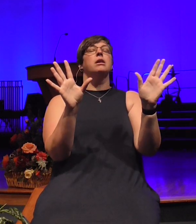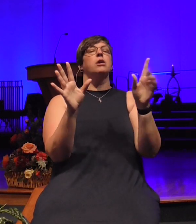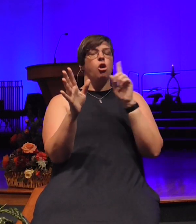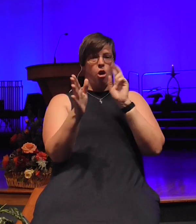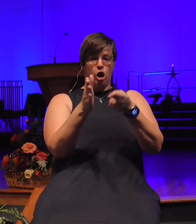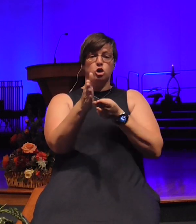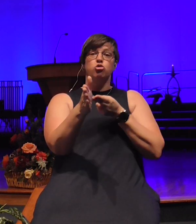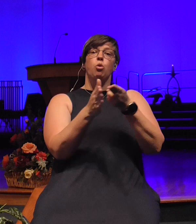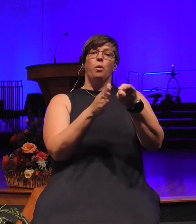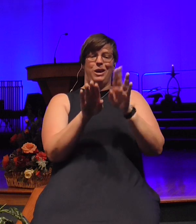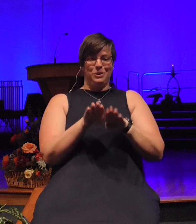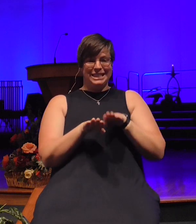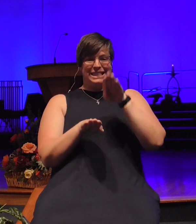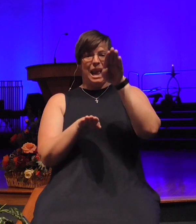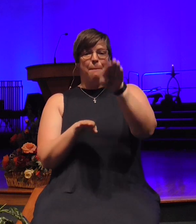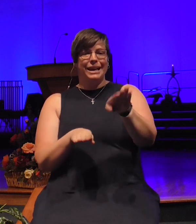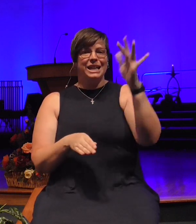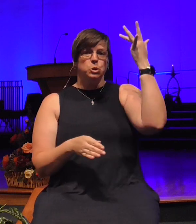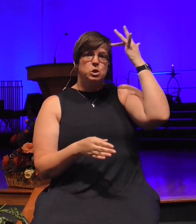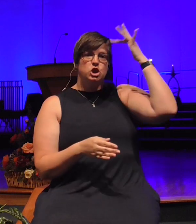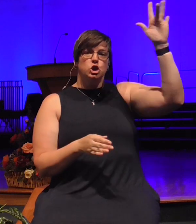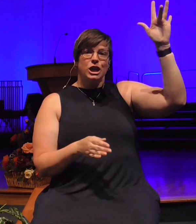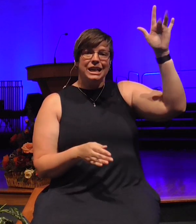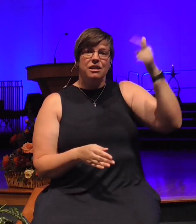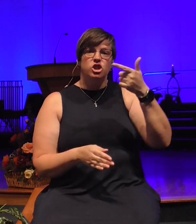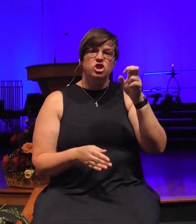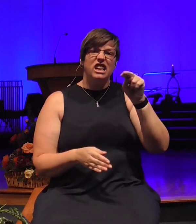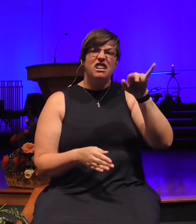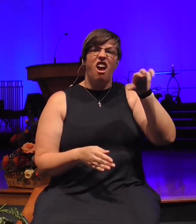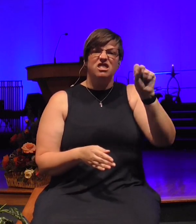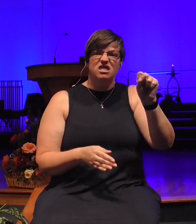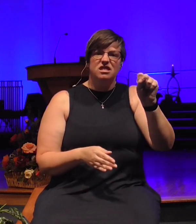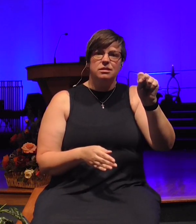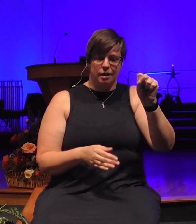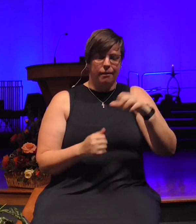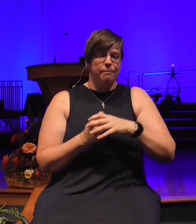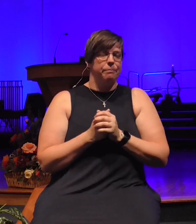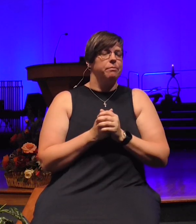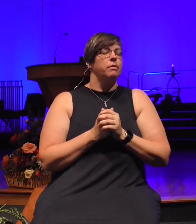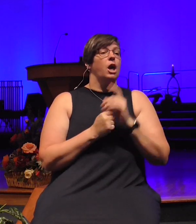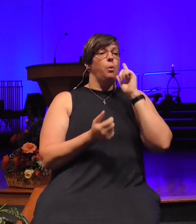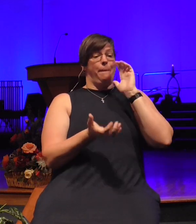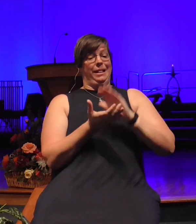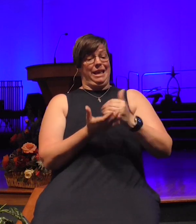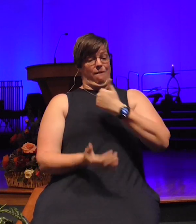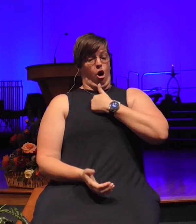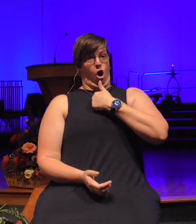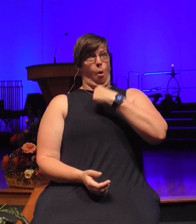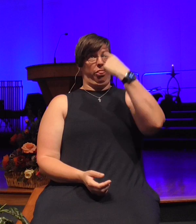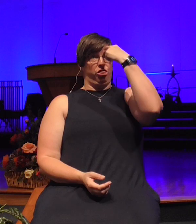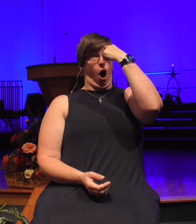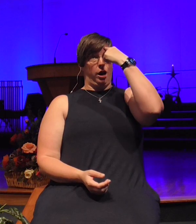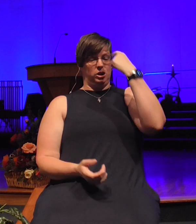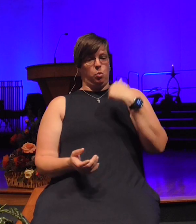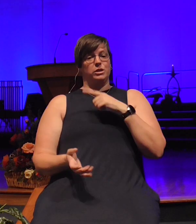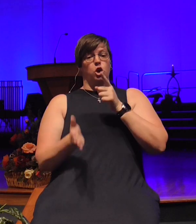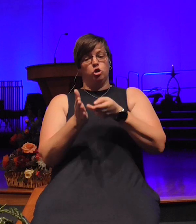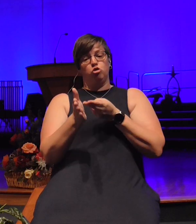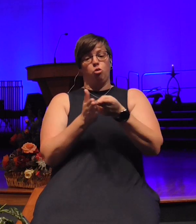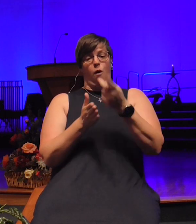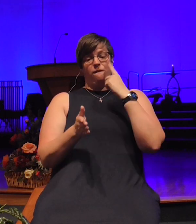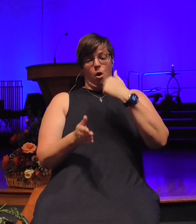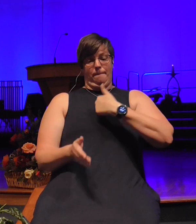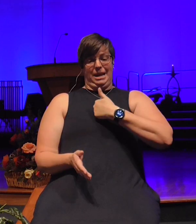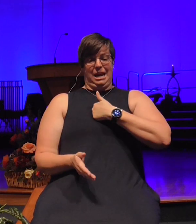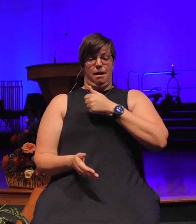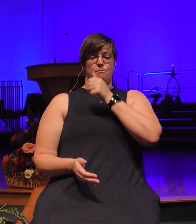into genius. As Emerson said in his Self-Reliance, to believe your own thought, to believe that what is true for you in your